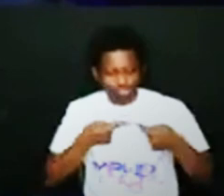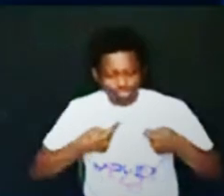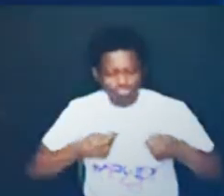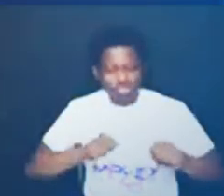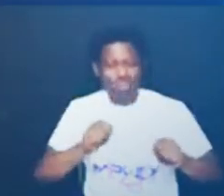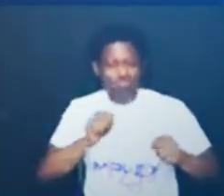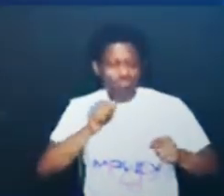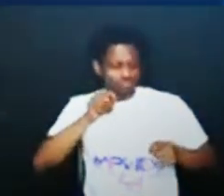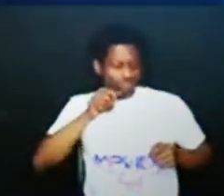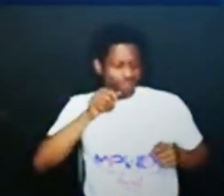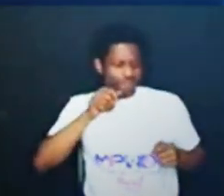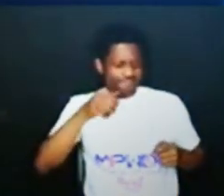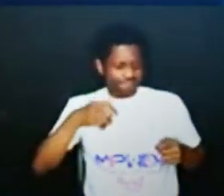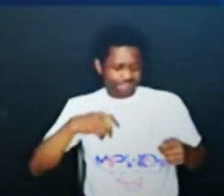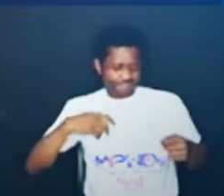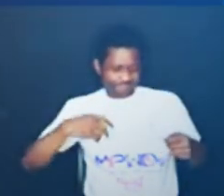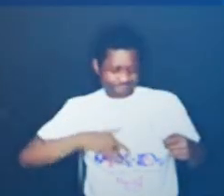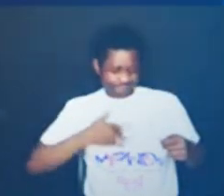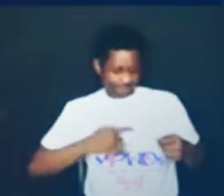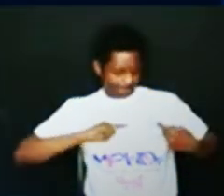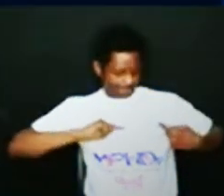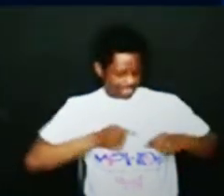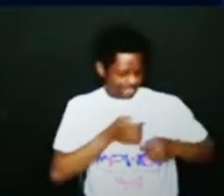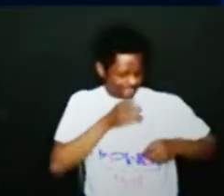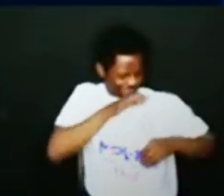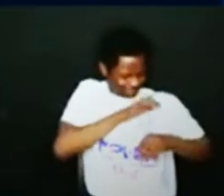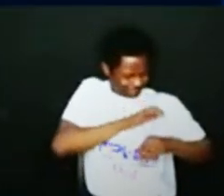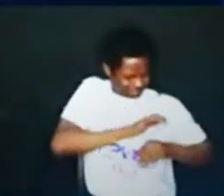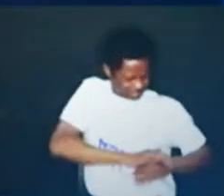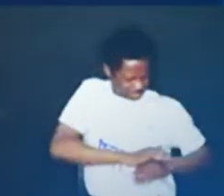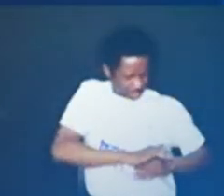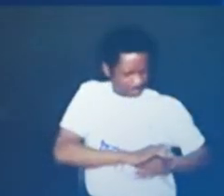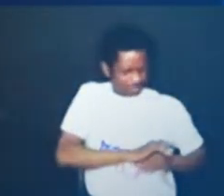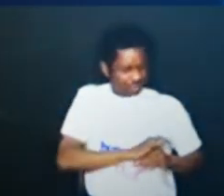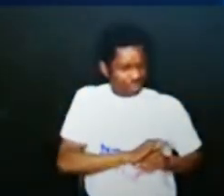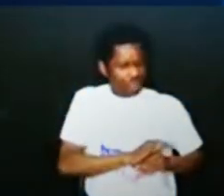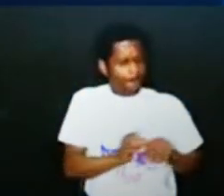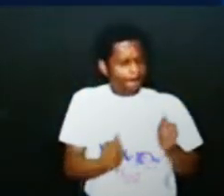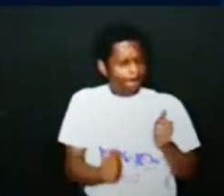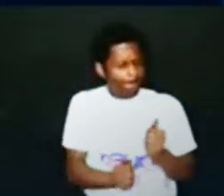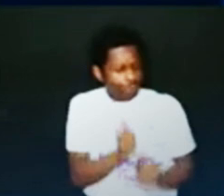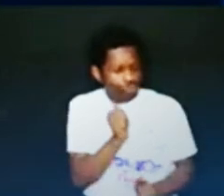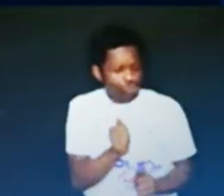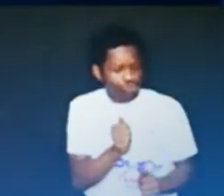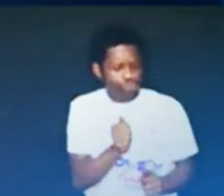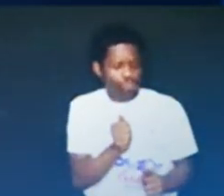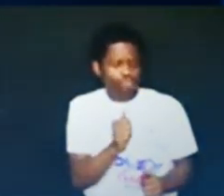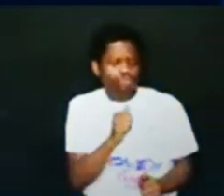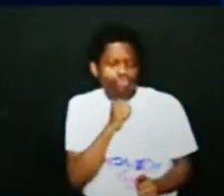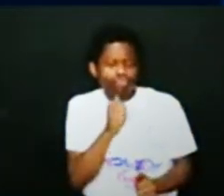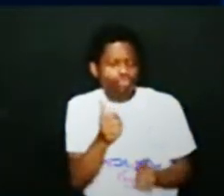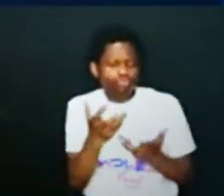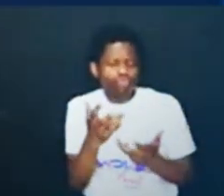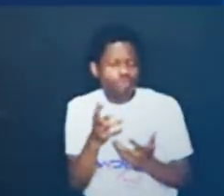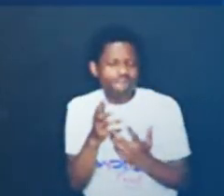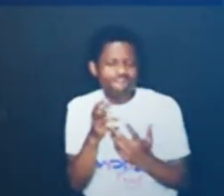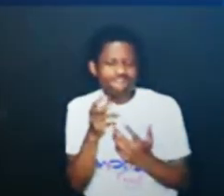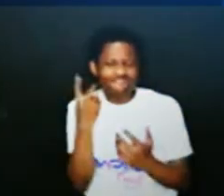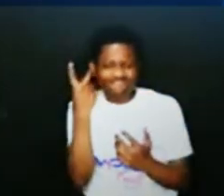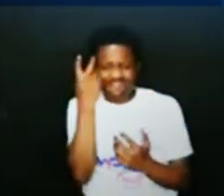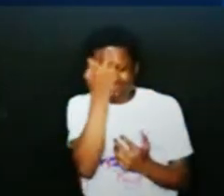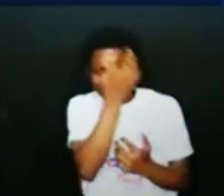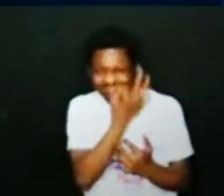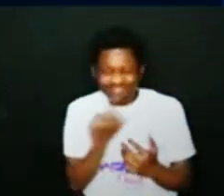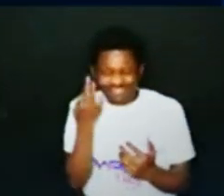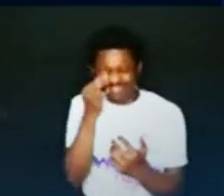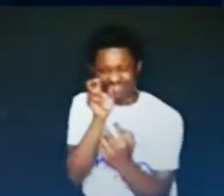was wochia yaudie so no eya na osifeso editia nkomodie bia. Now you should do very well to live with